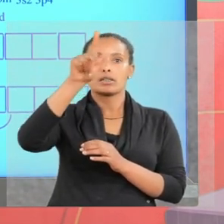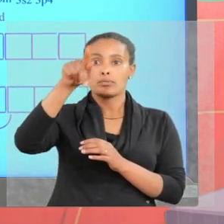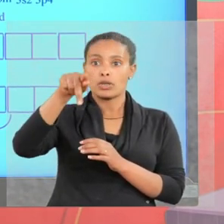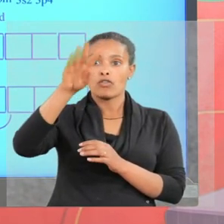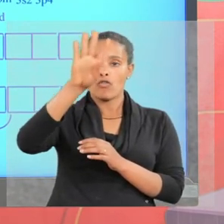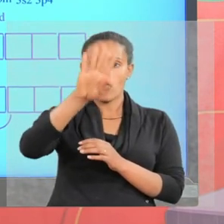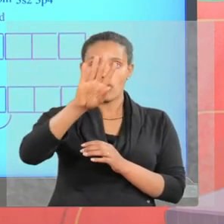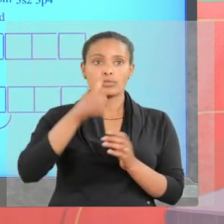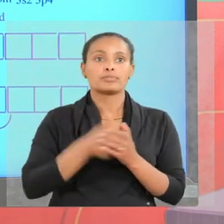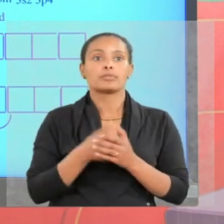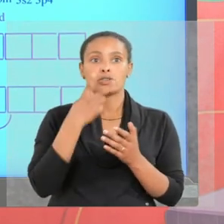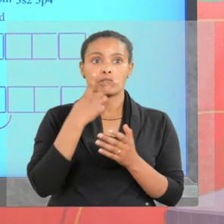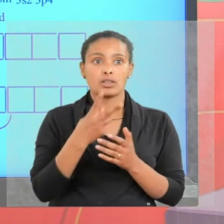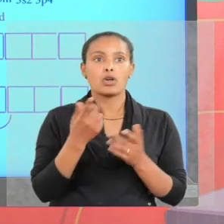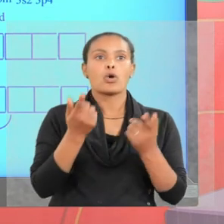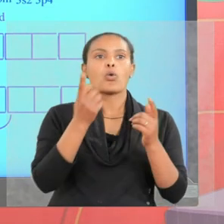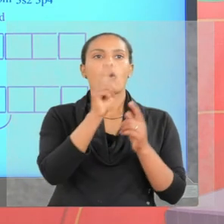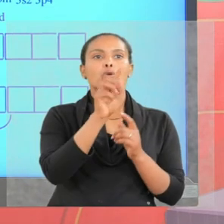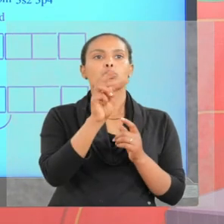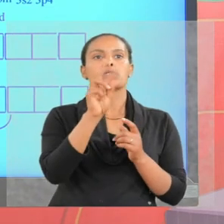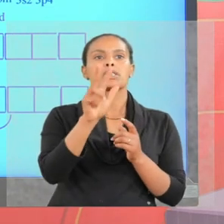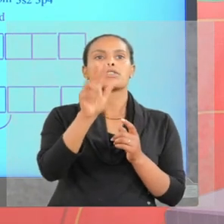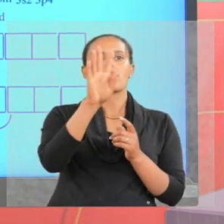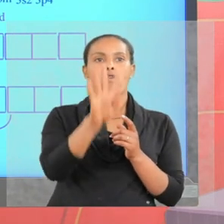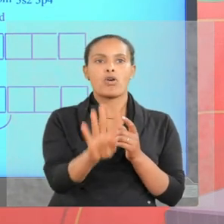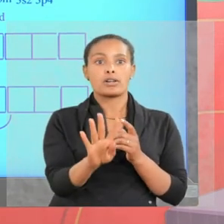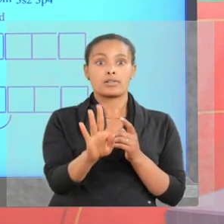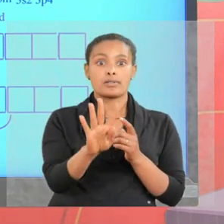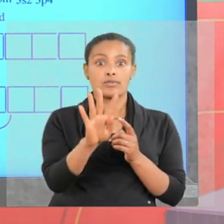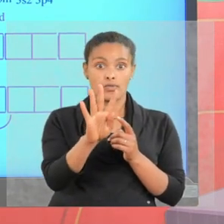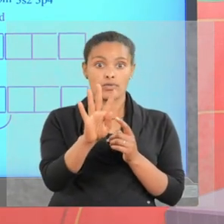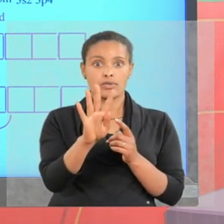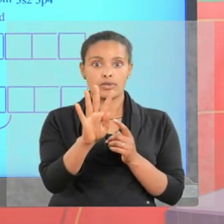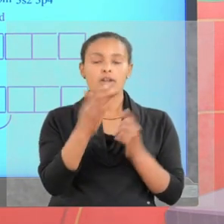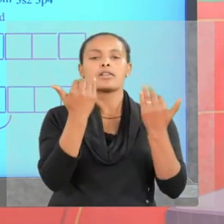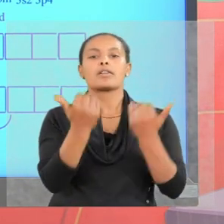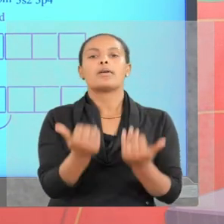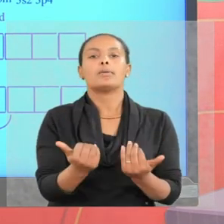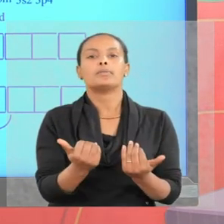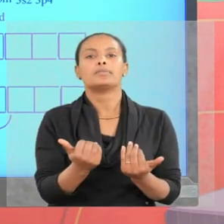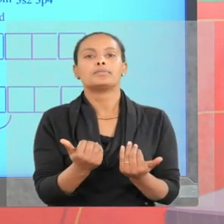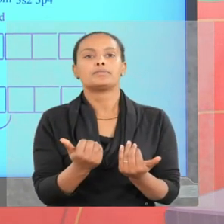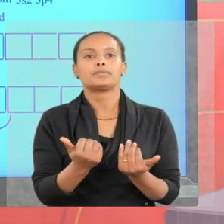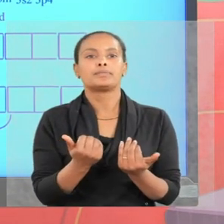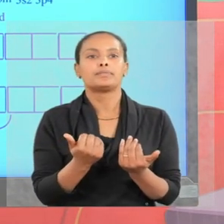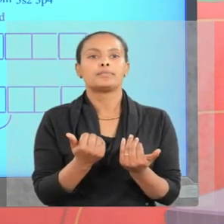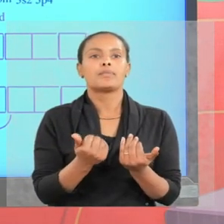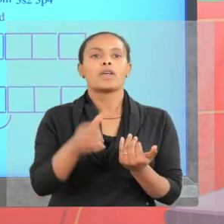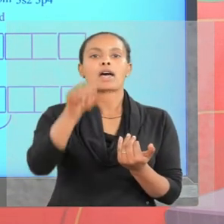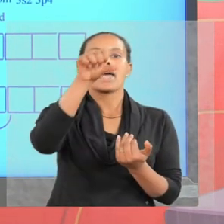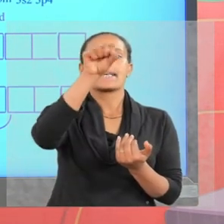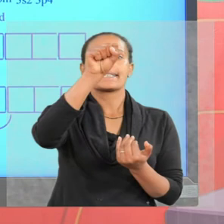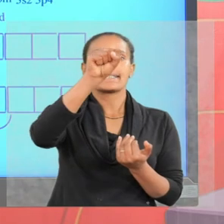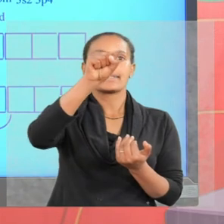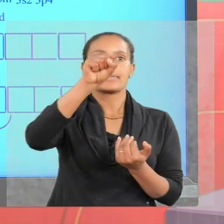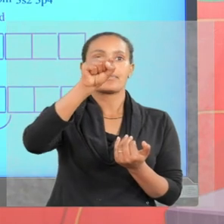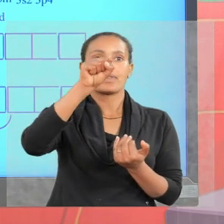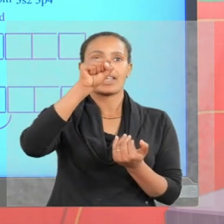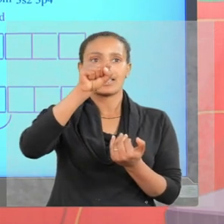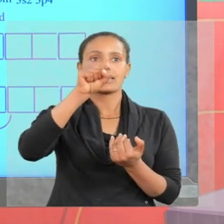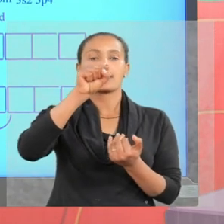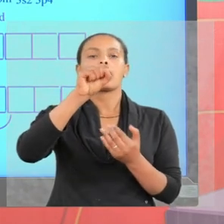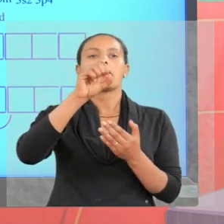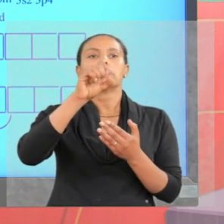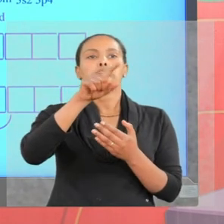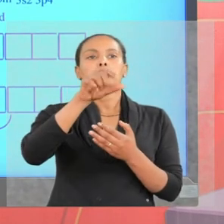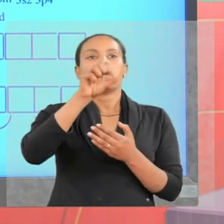3p4, you see, 1, 2, 3, 4. Now, S excited